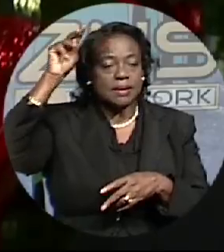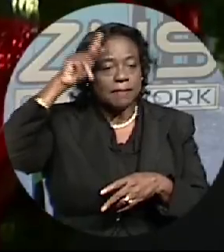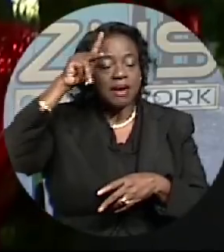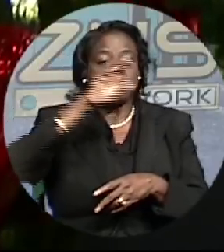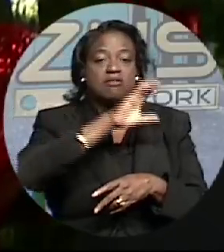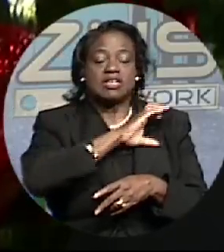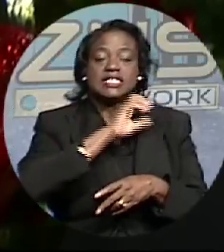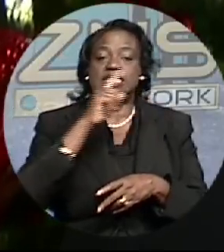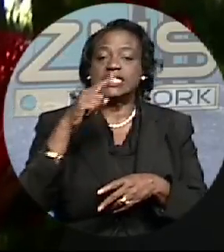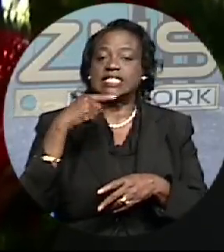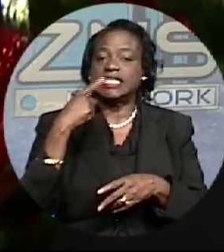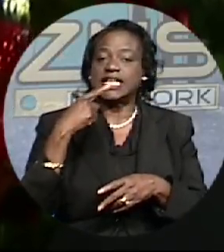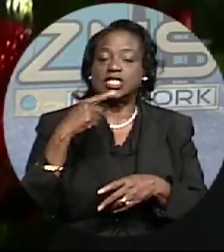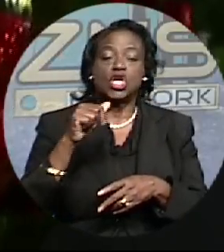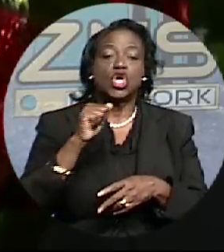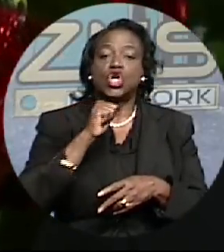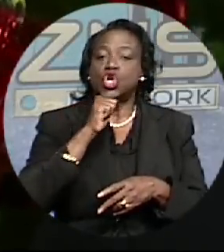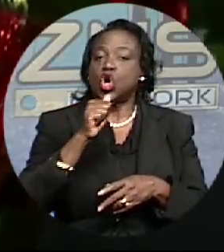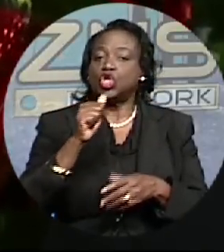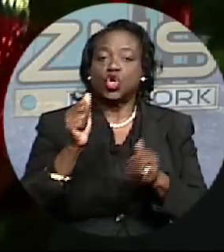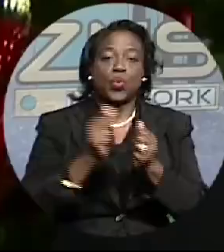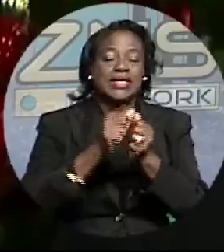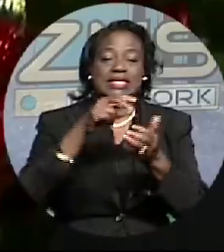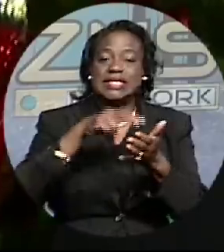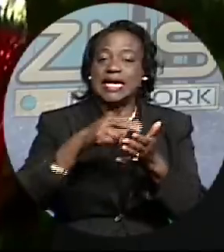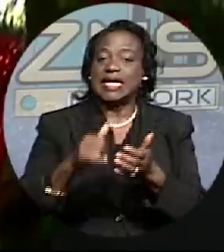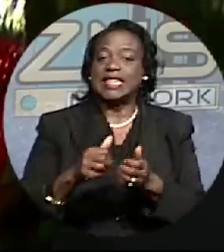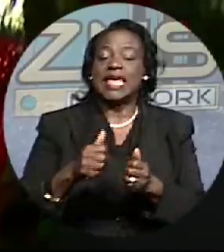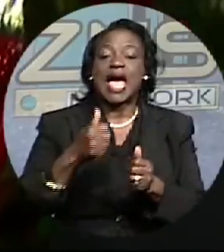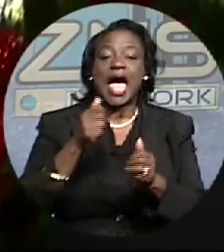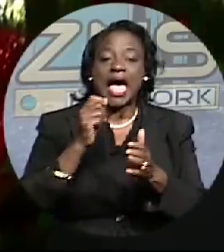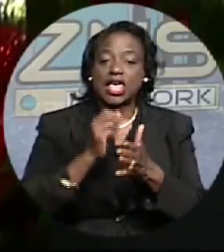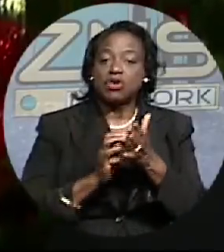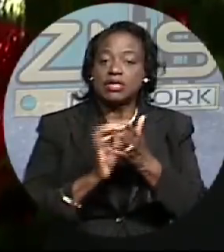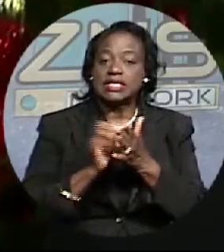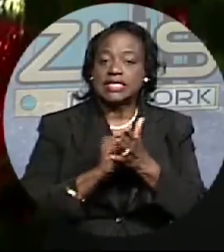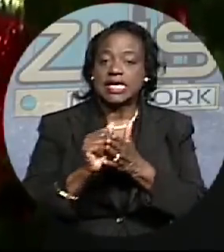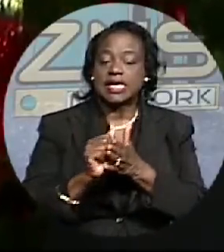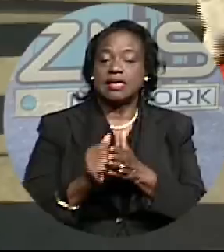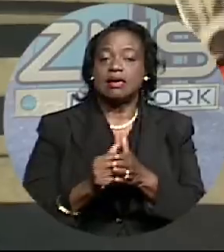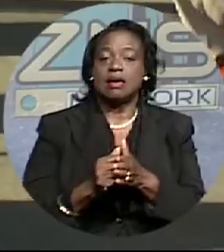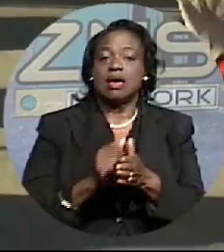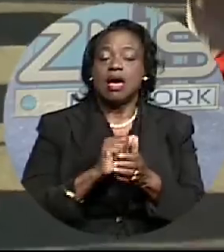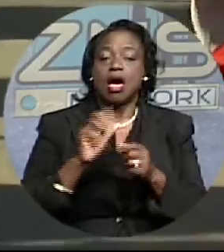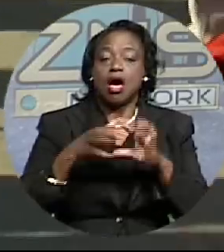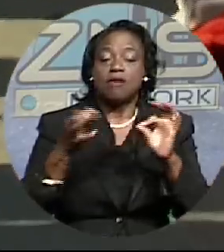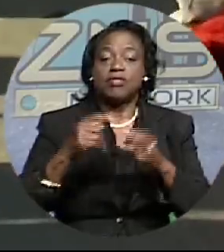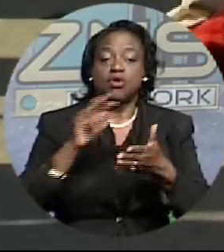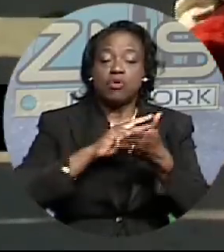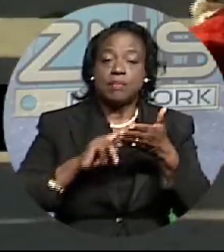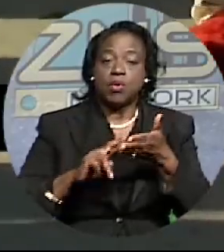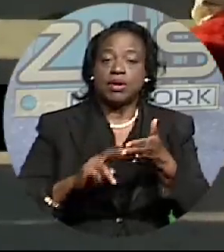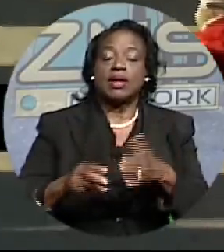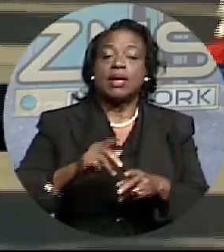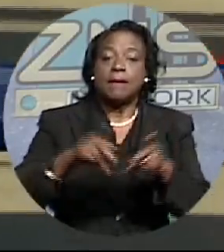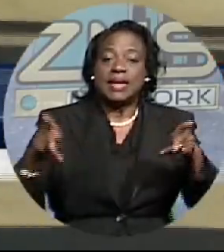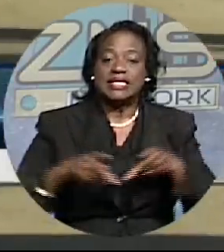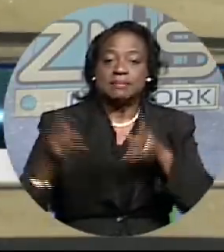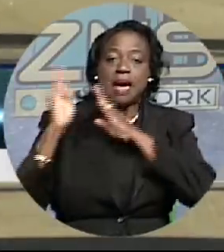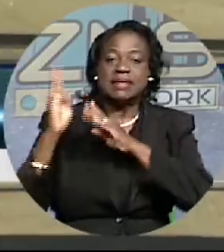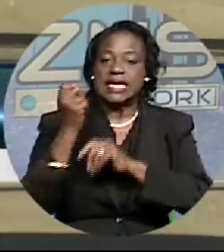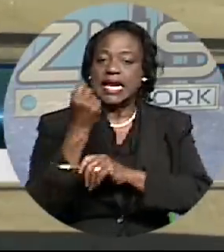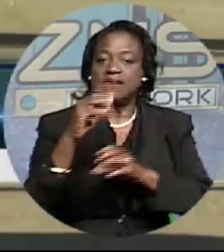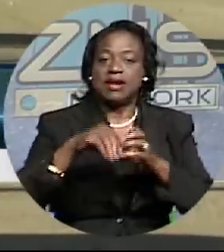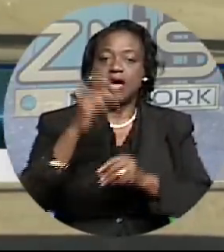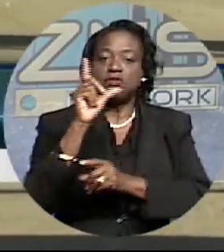says notwithstanding the accuracy of the UN's World Health Organization's Global Status Report, placing the Bahamas 11th out of 20